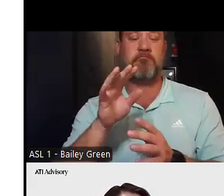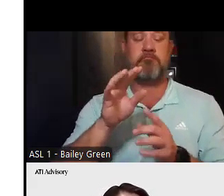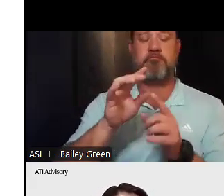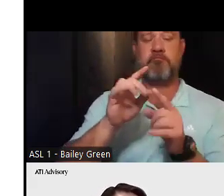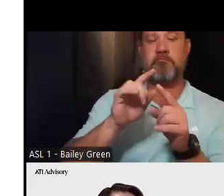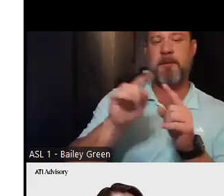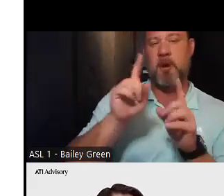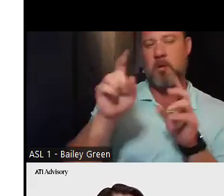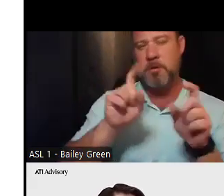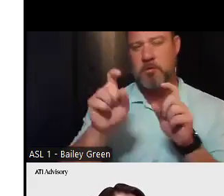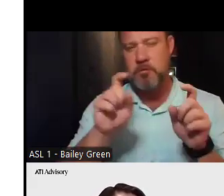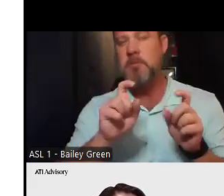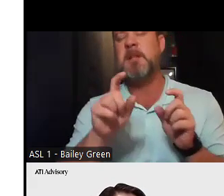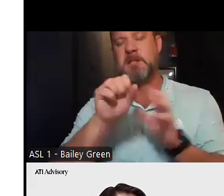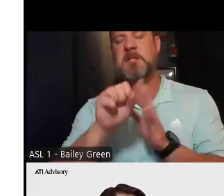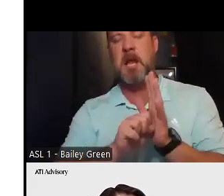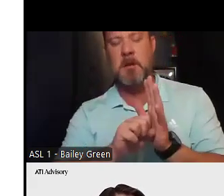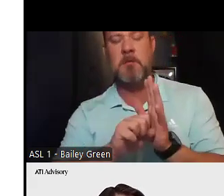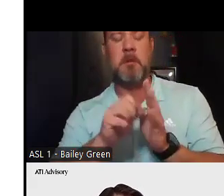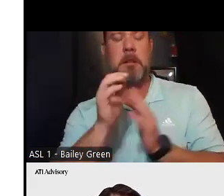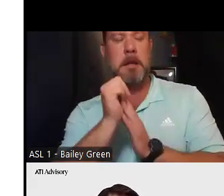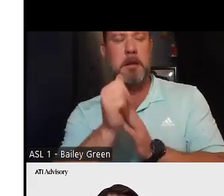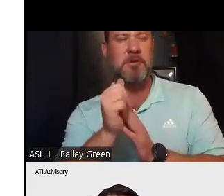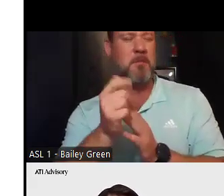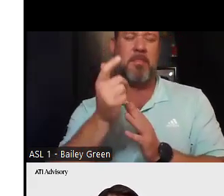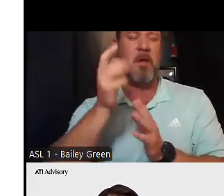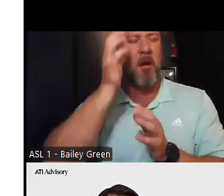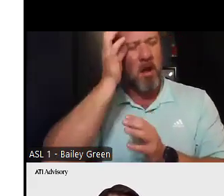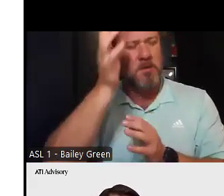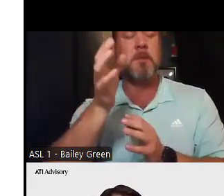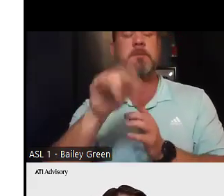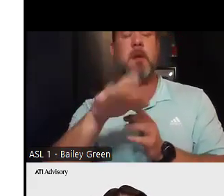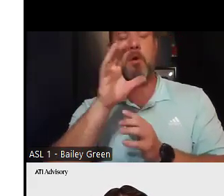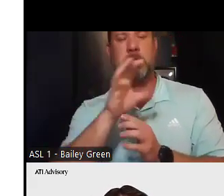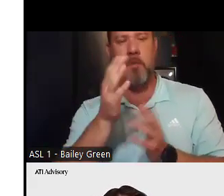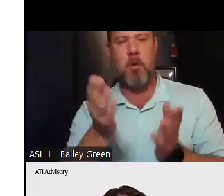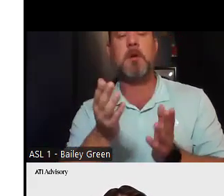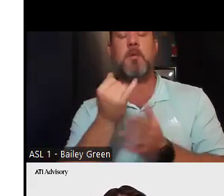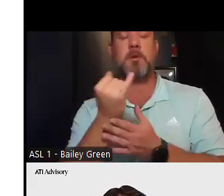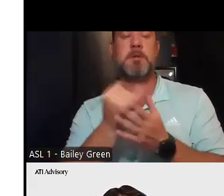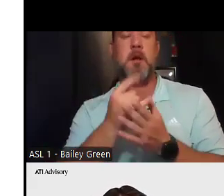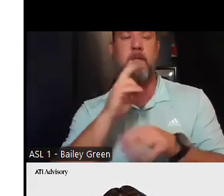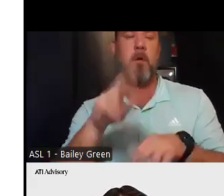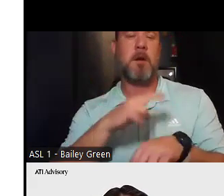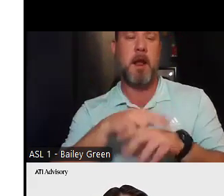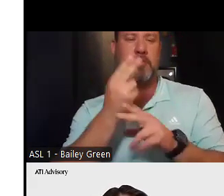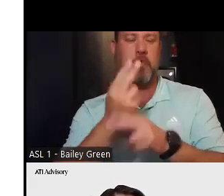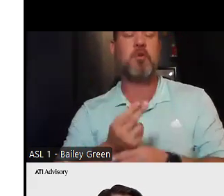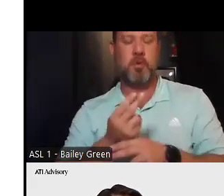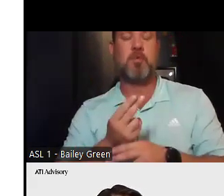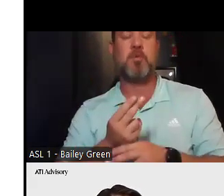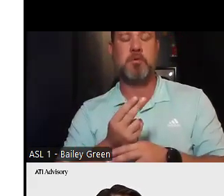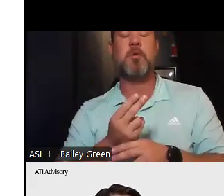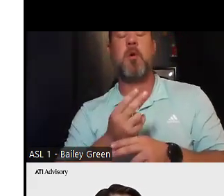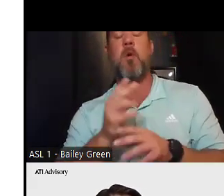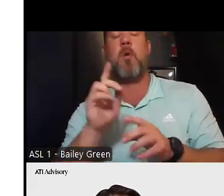state leadership, but the research and sort of concepts that were explored here are really designed for national applicability. And so the